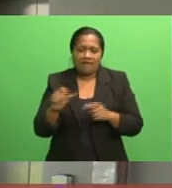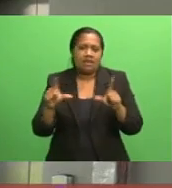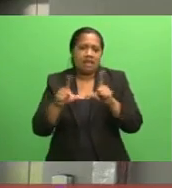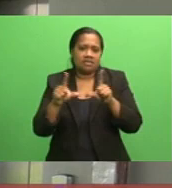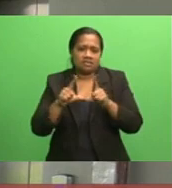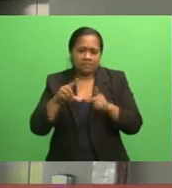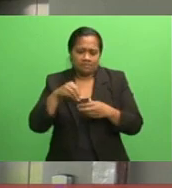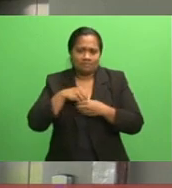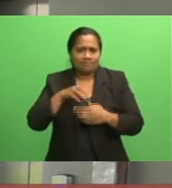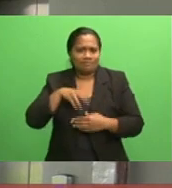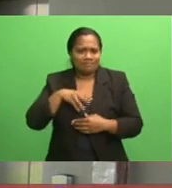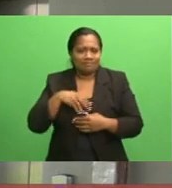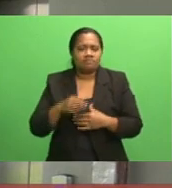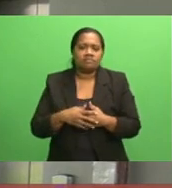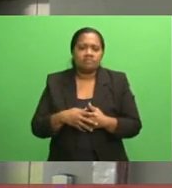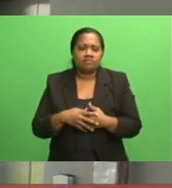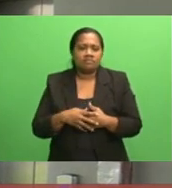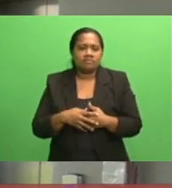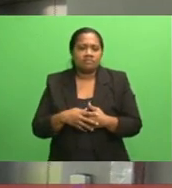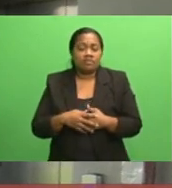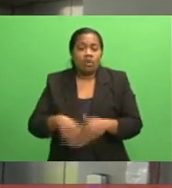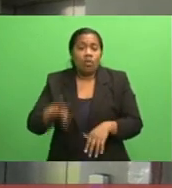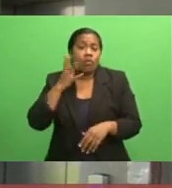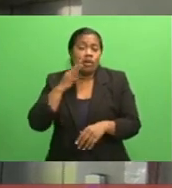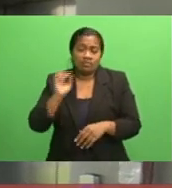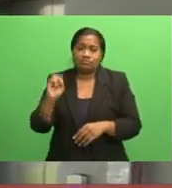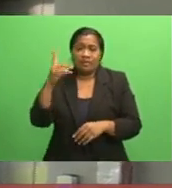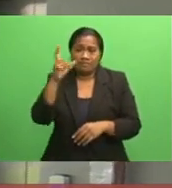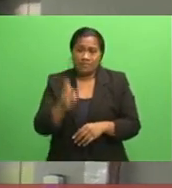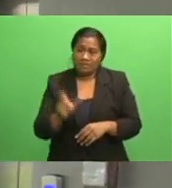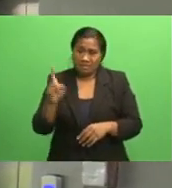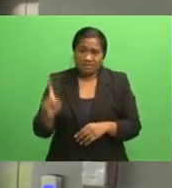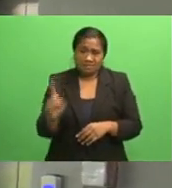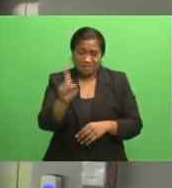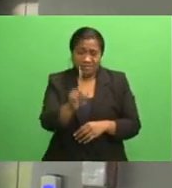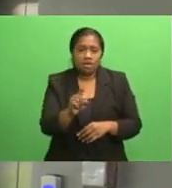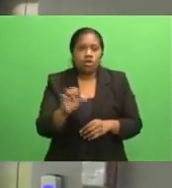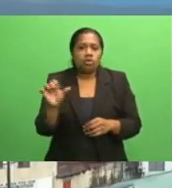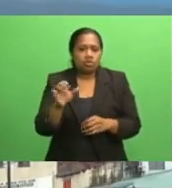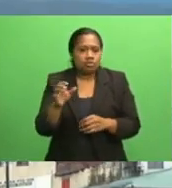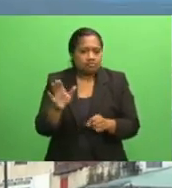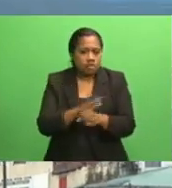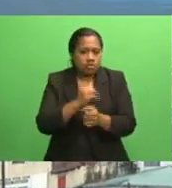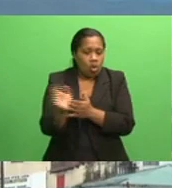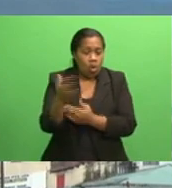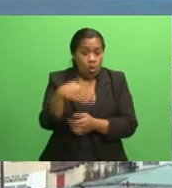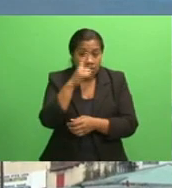is concerned, we want to ensure that all the agents, they have the license